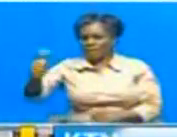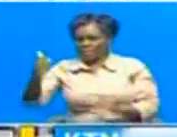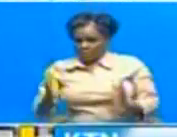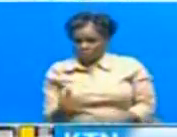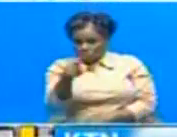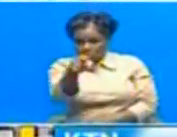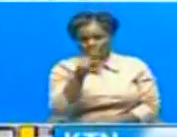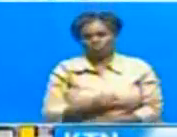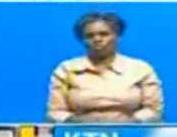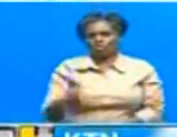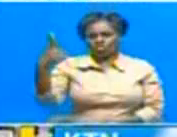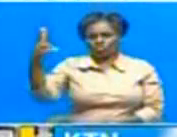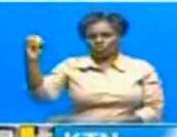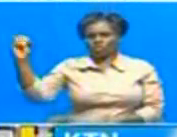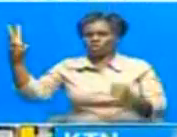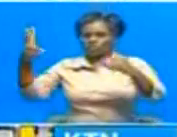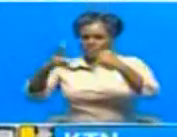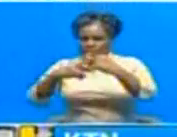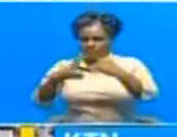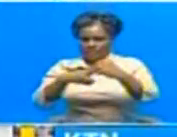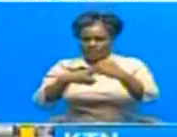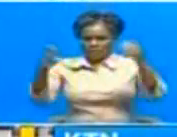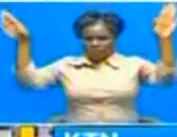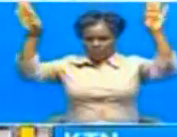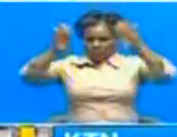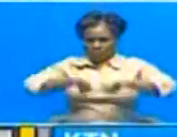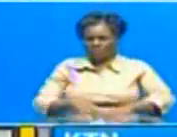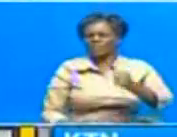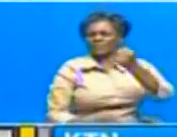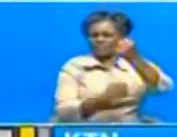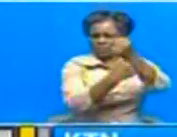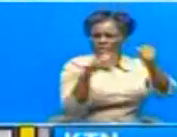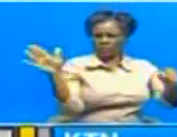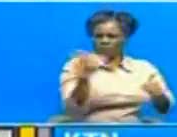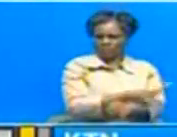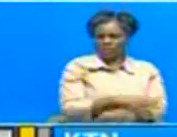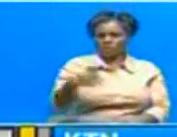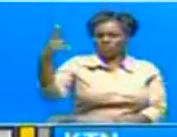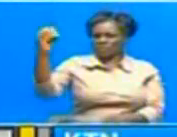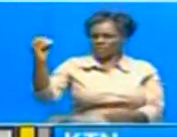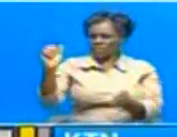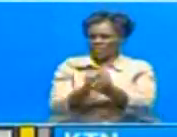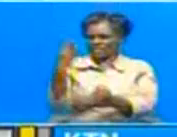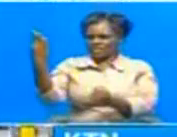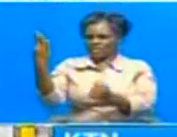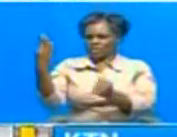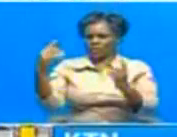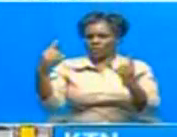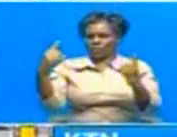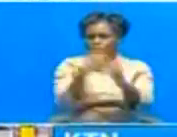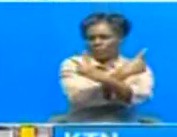to be you. In 2007, the Rift Valley regions supported you overwhelmingly. In 2013, they appear to have turned their back against